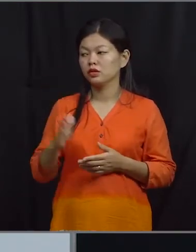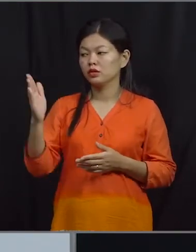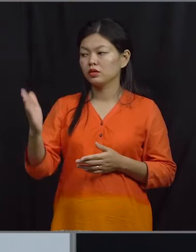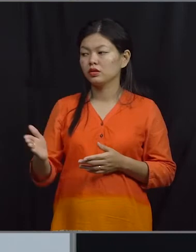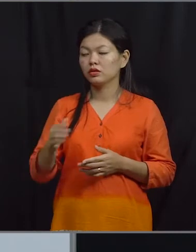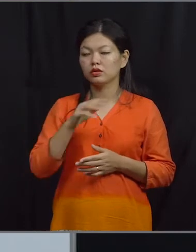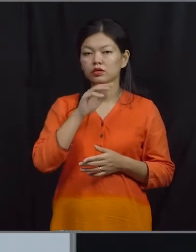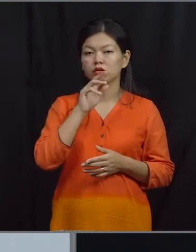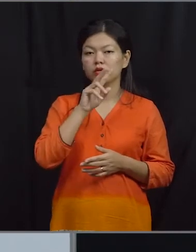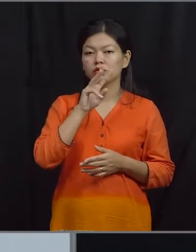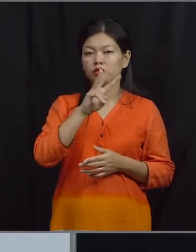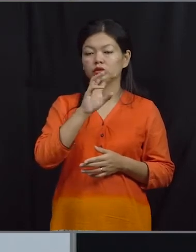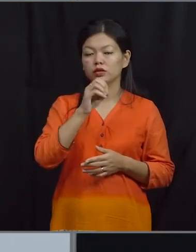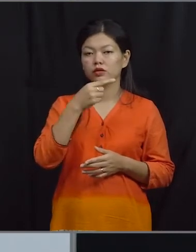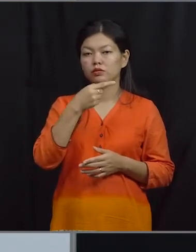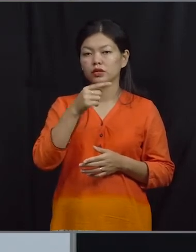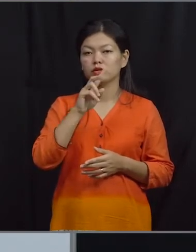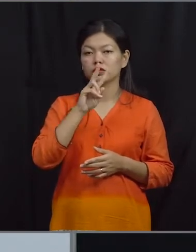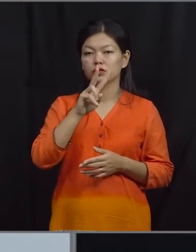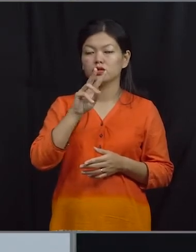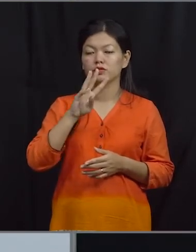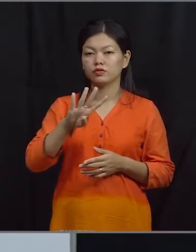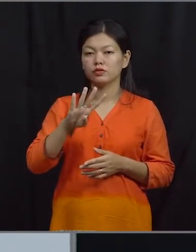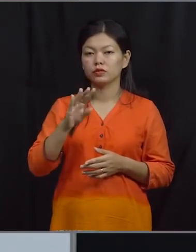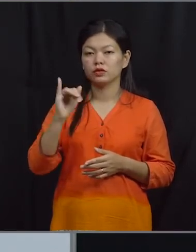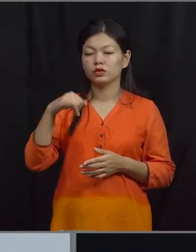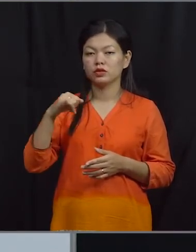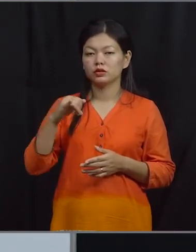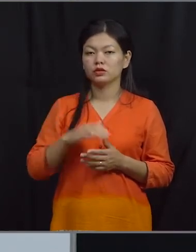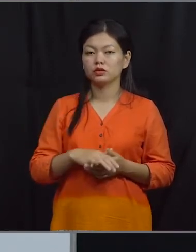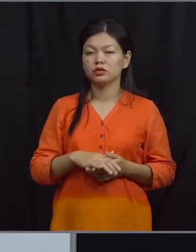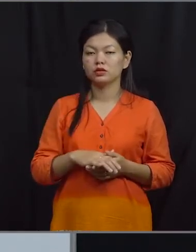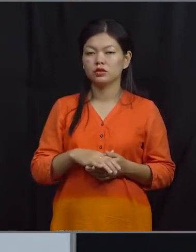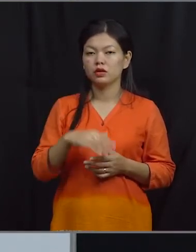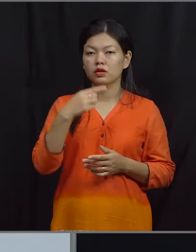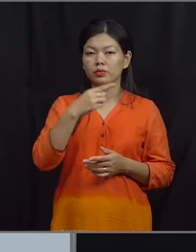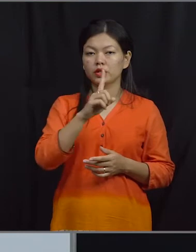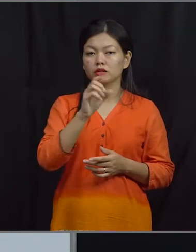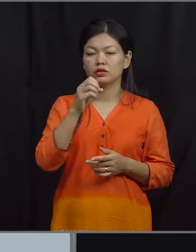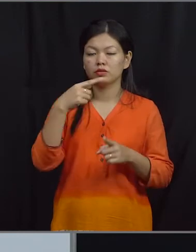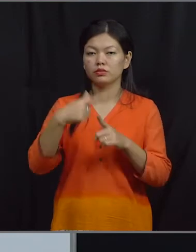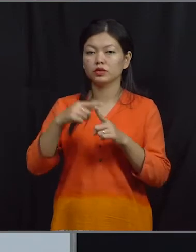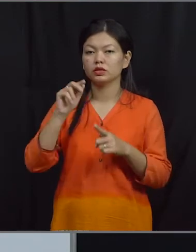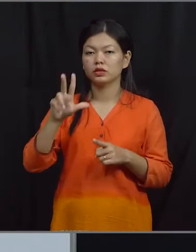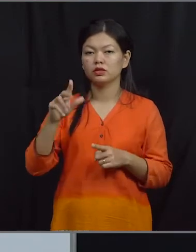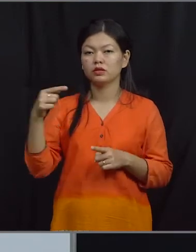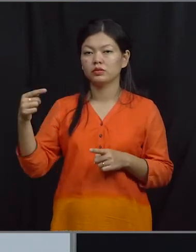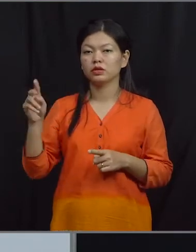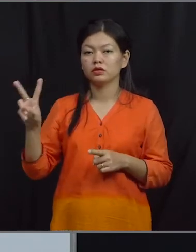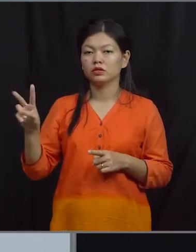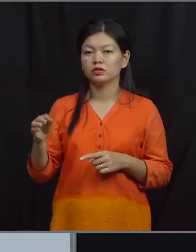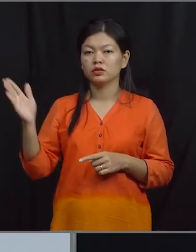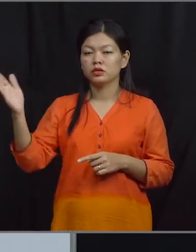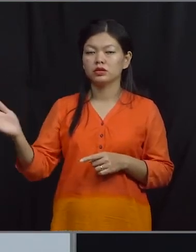30 minus 24 will be 6, and minus 10 plus 8, that is minus 2. So this is not a